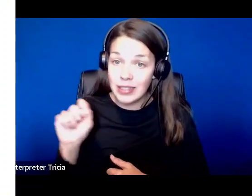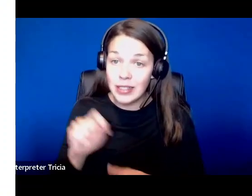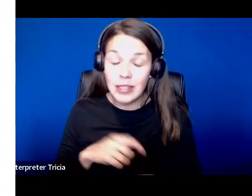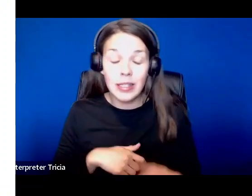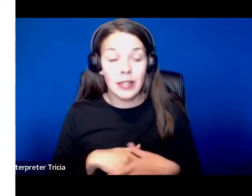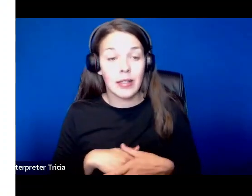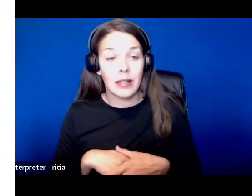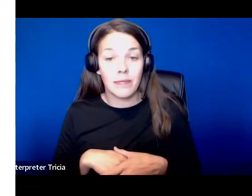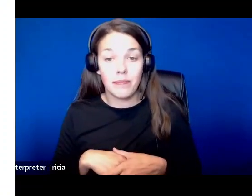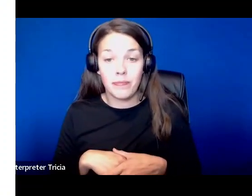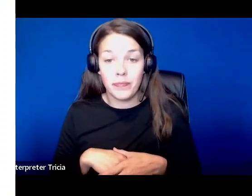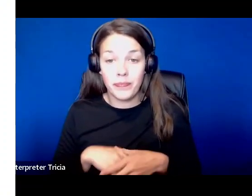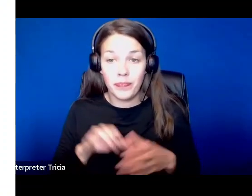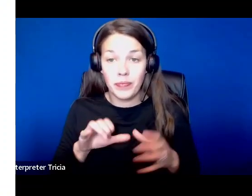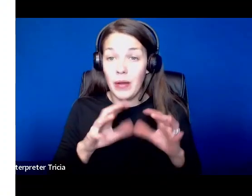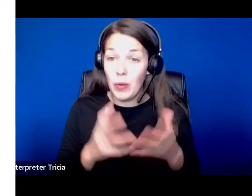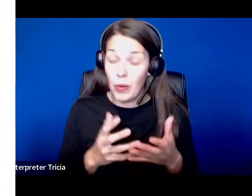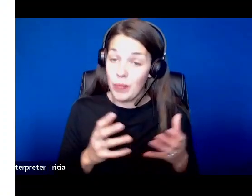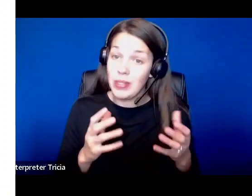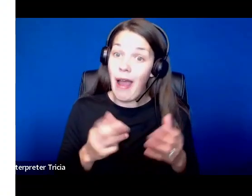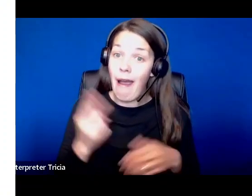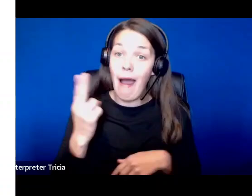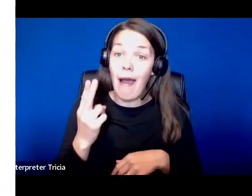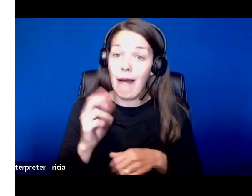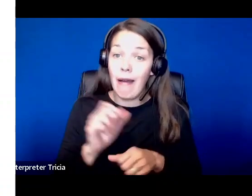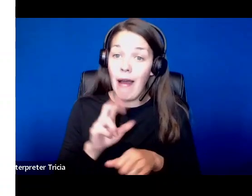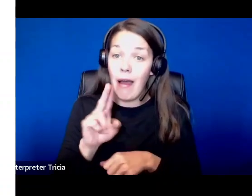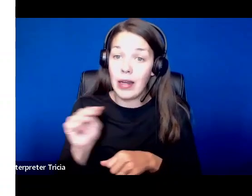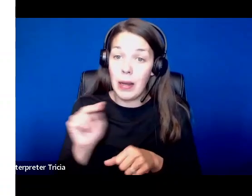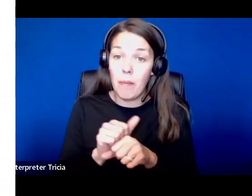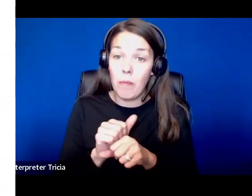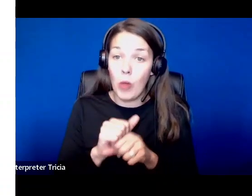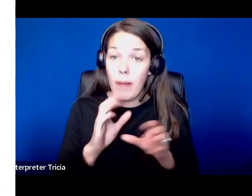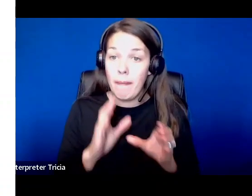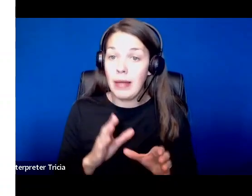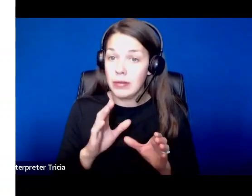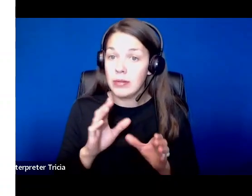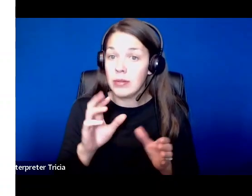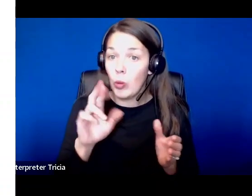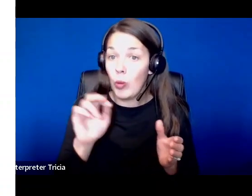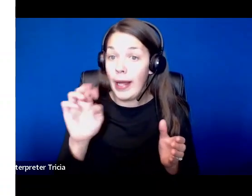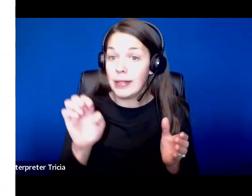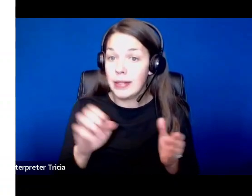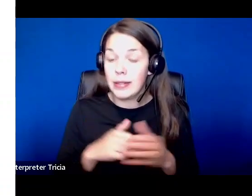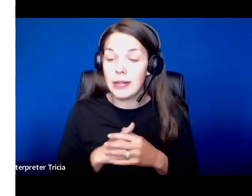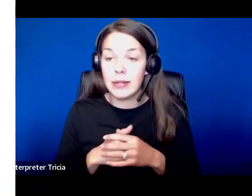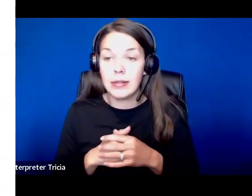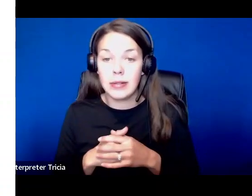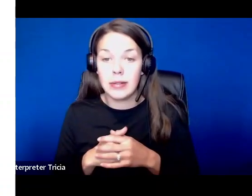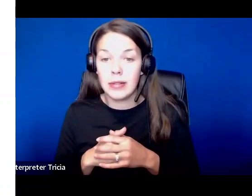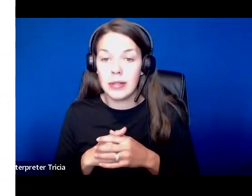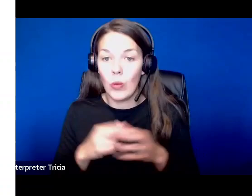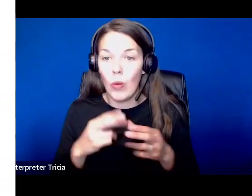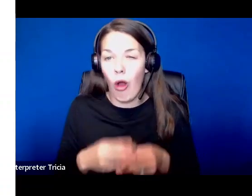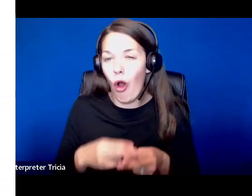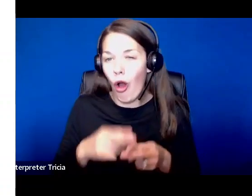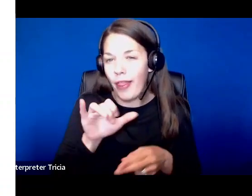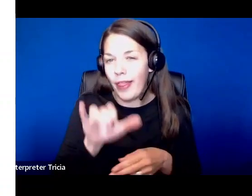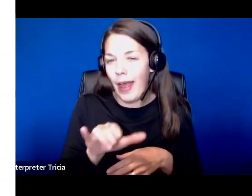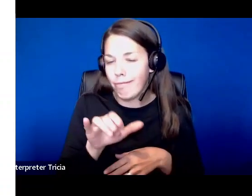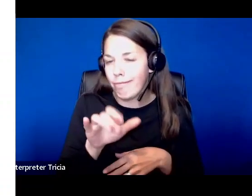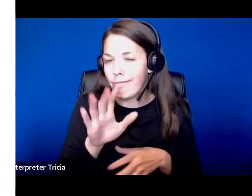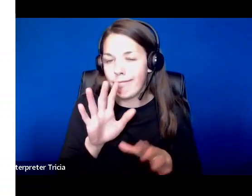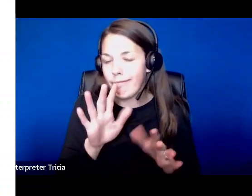the groups with higher unemployment rates. Those are the groups that are, if you want to call it, the hidden